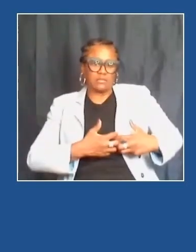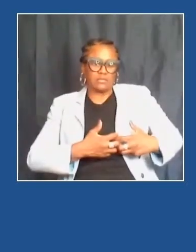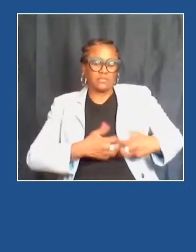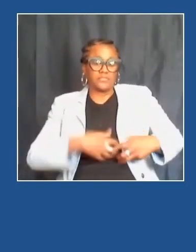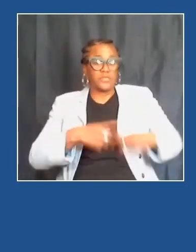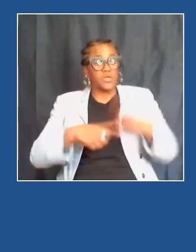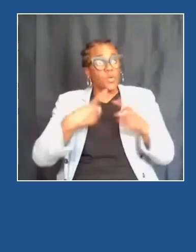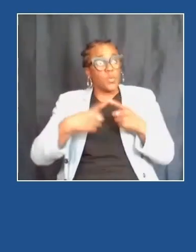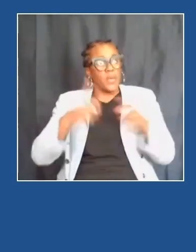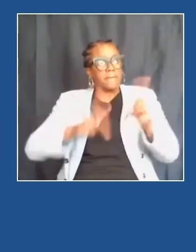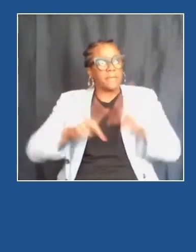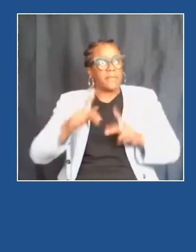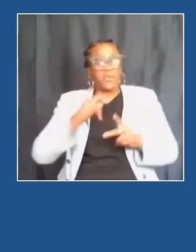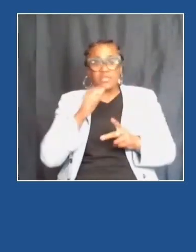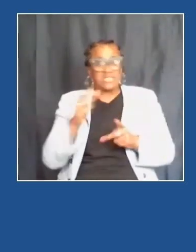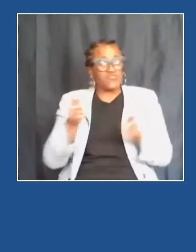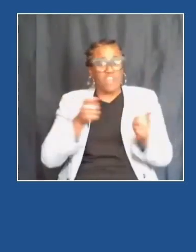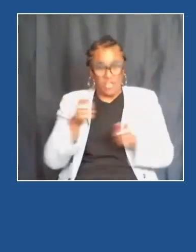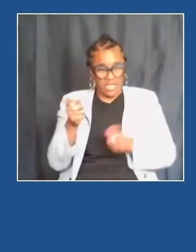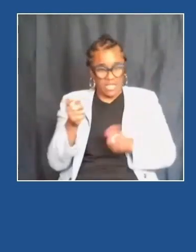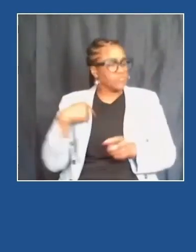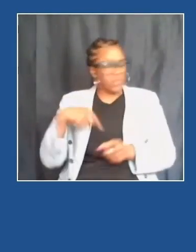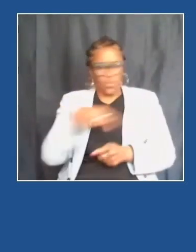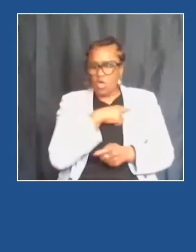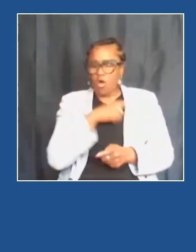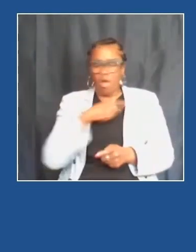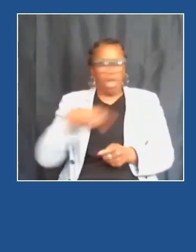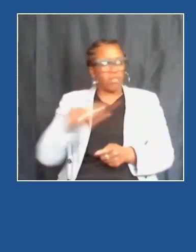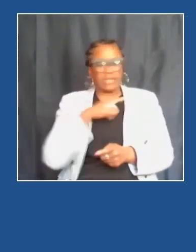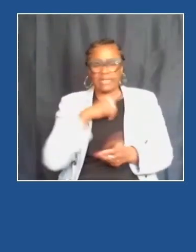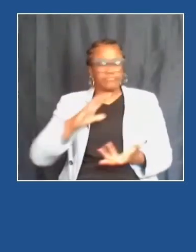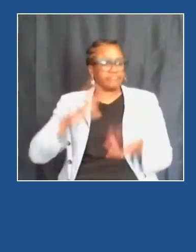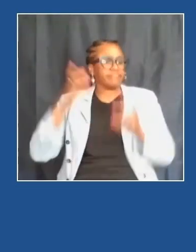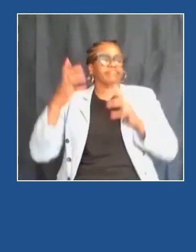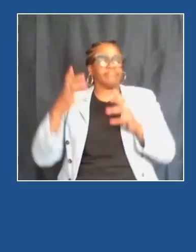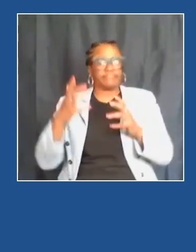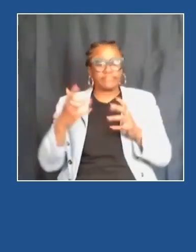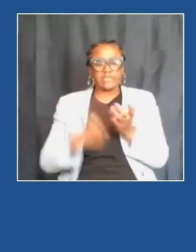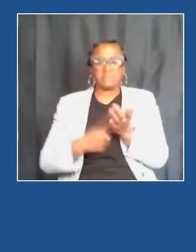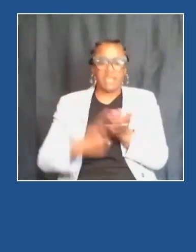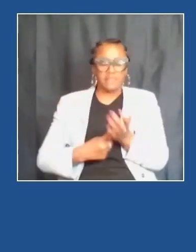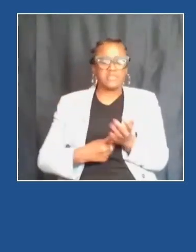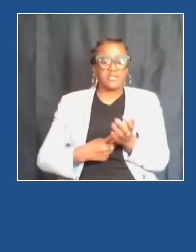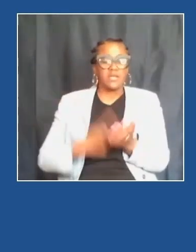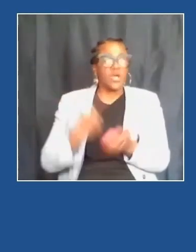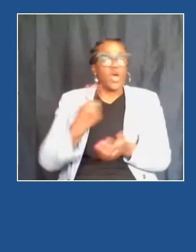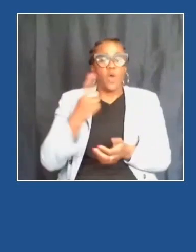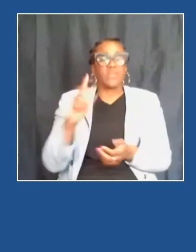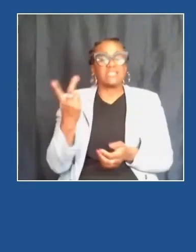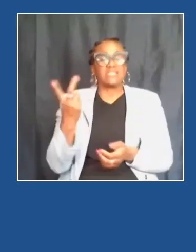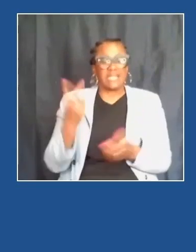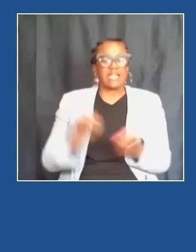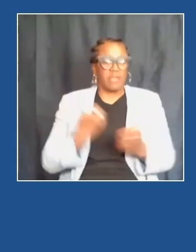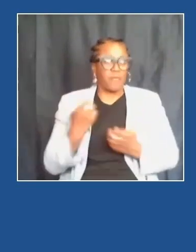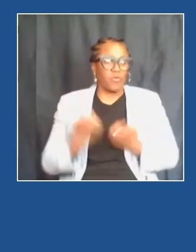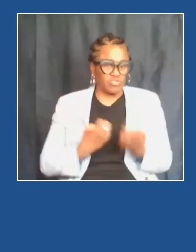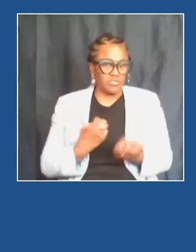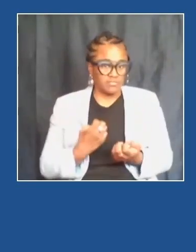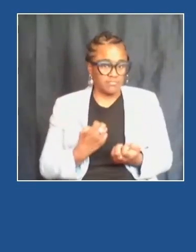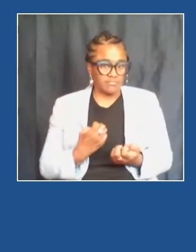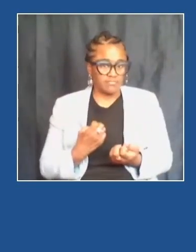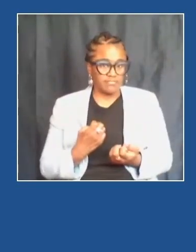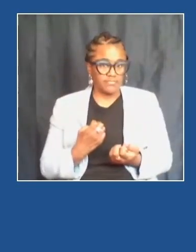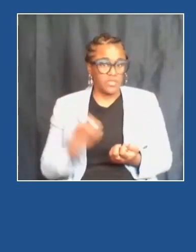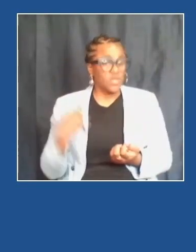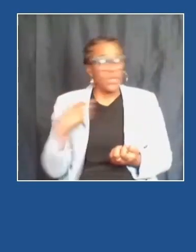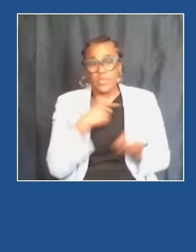people are dysregulated, and we all get dysregulated sometimes, that's always a secondary emotion. Okay. Now, we